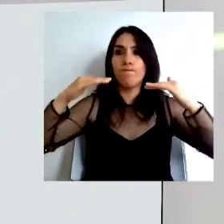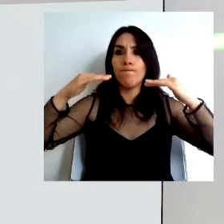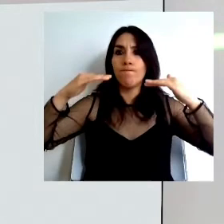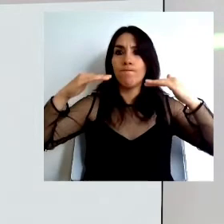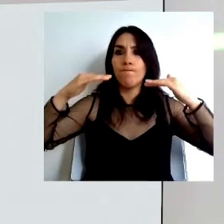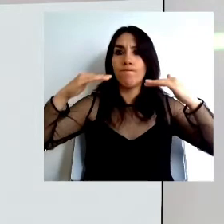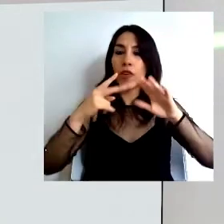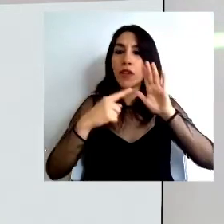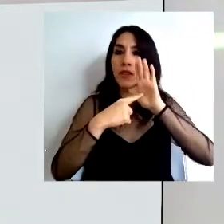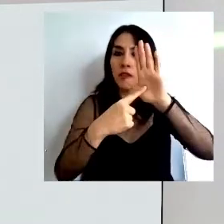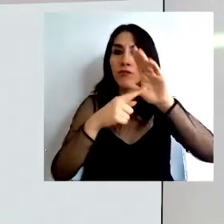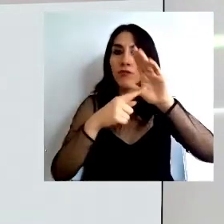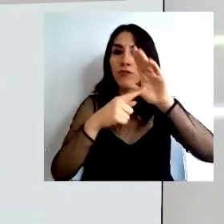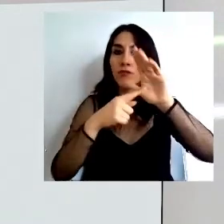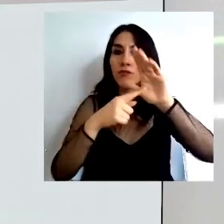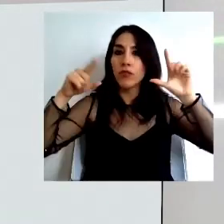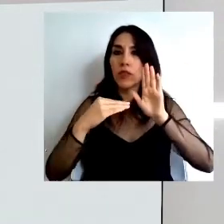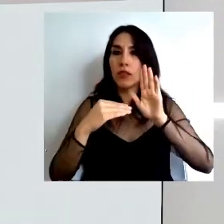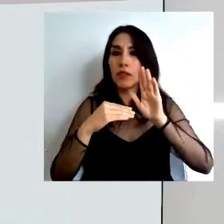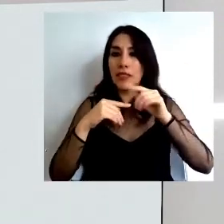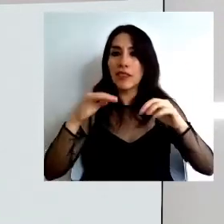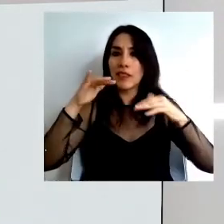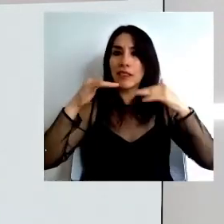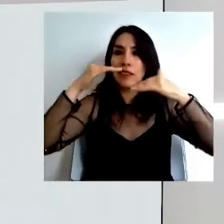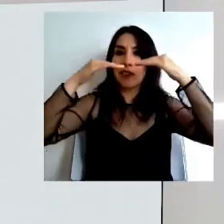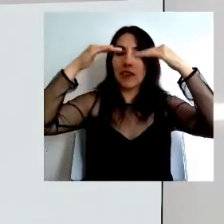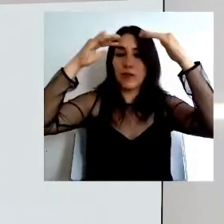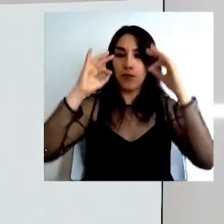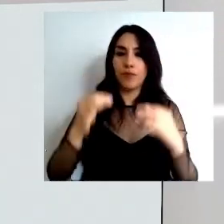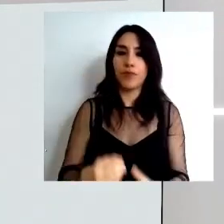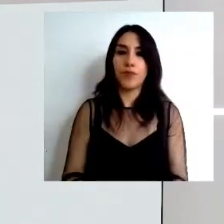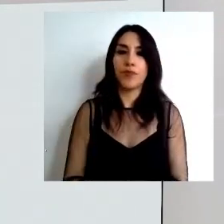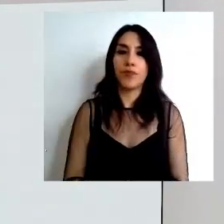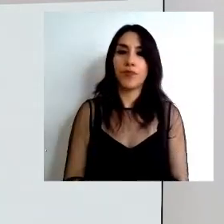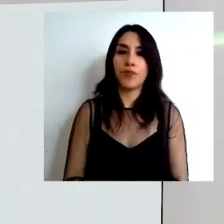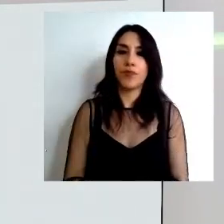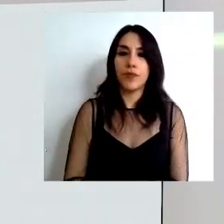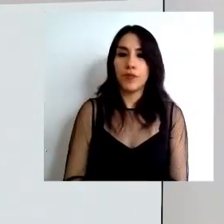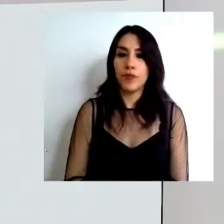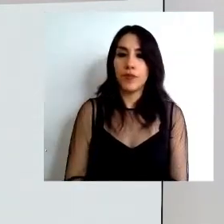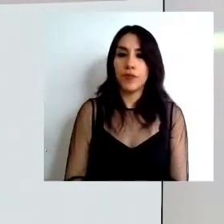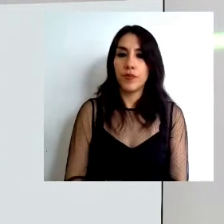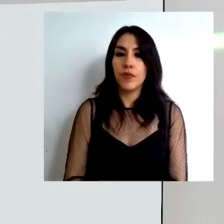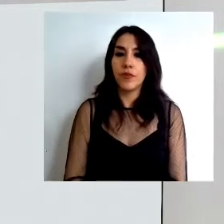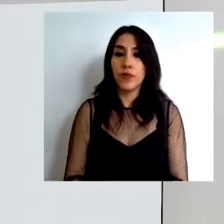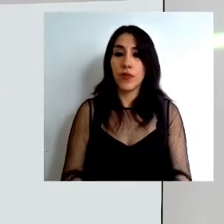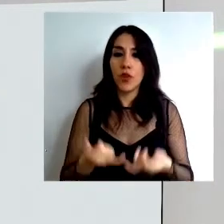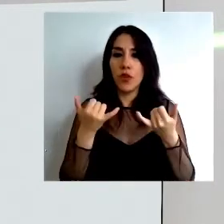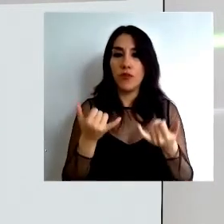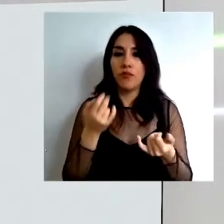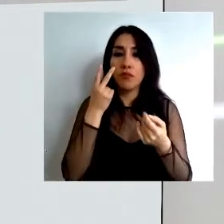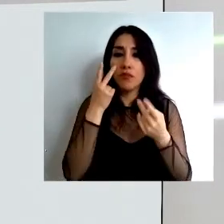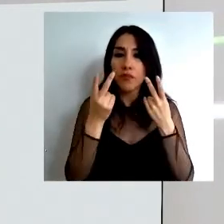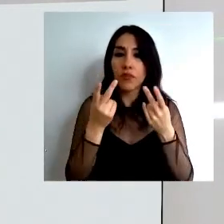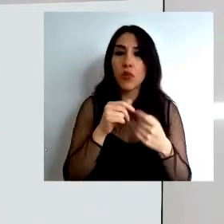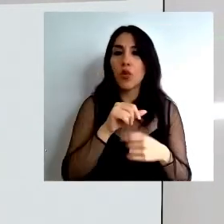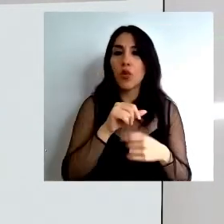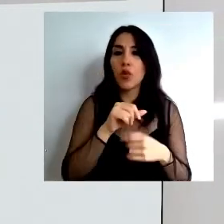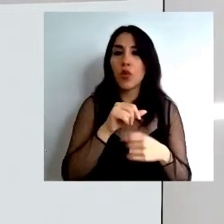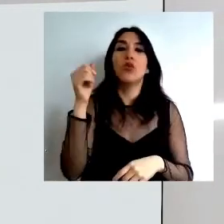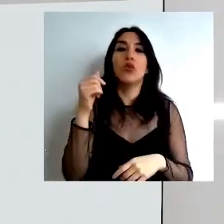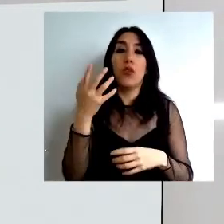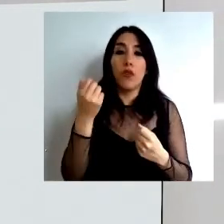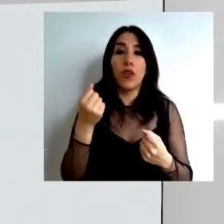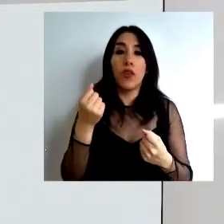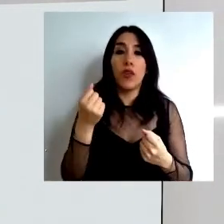We'll be taking some further questions throughout, so I'll be monitoring the chat and I'll be happy to come back to some of them